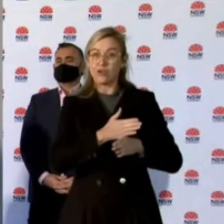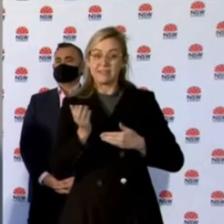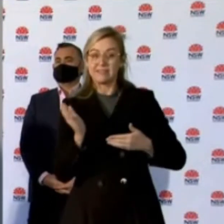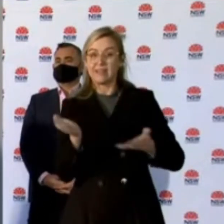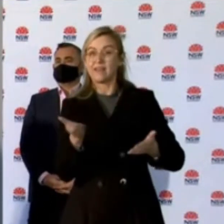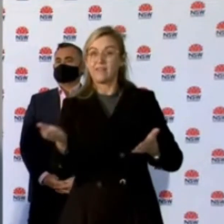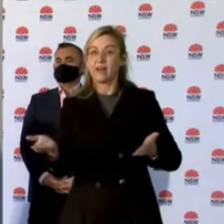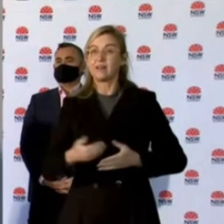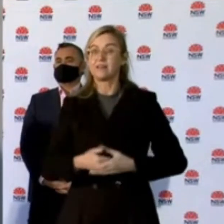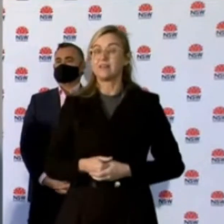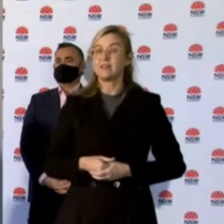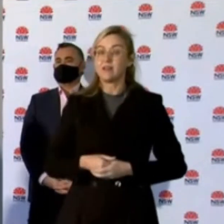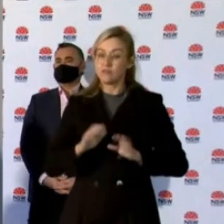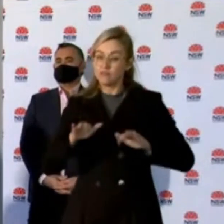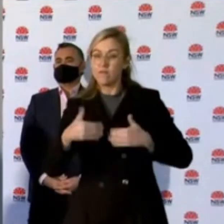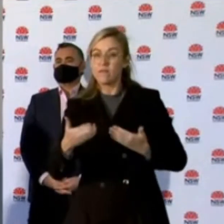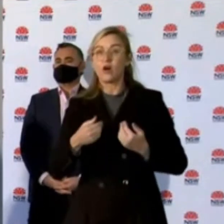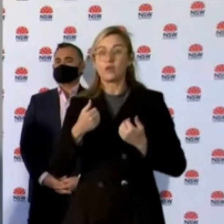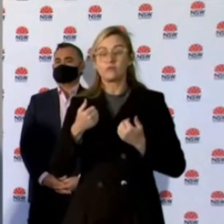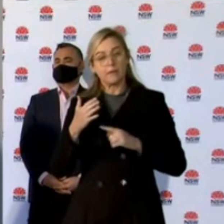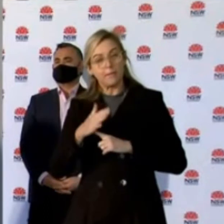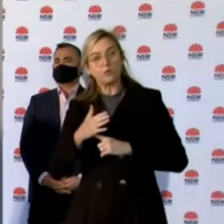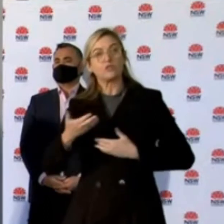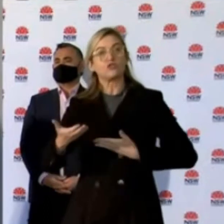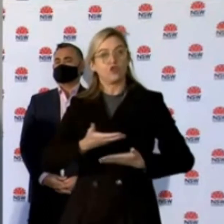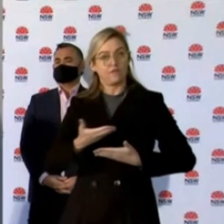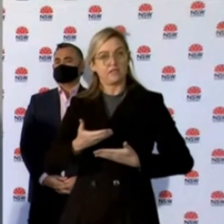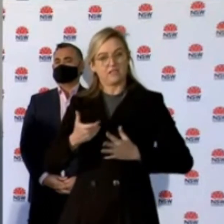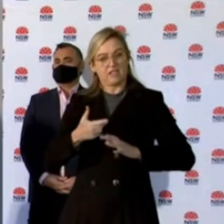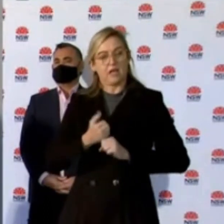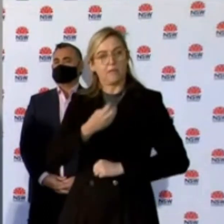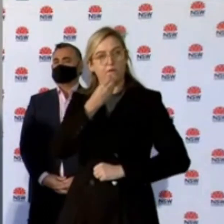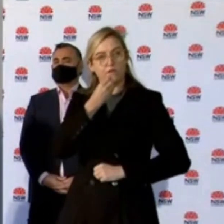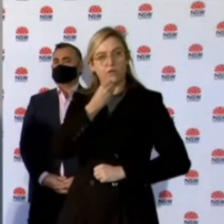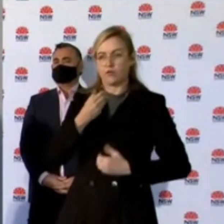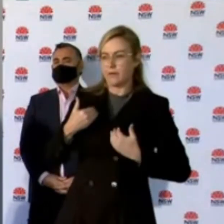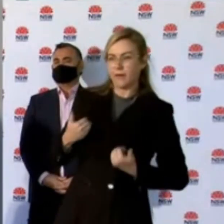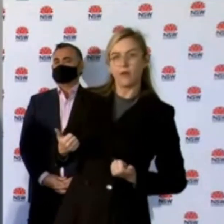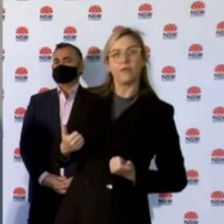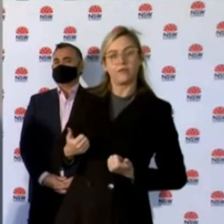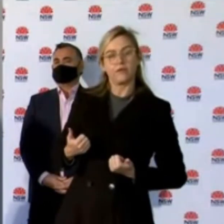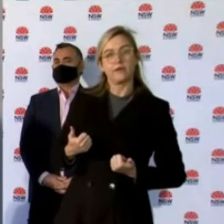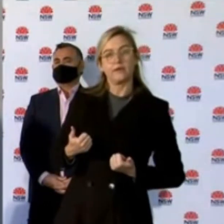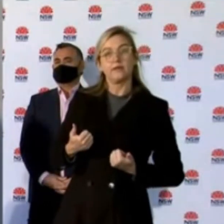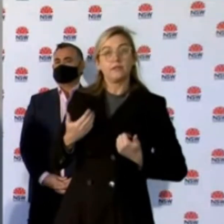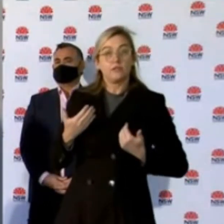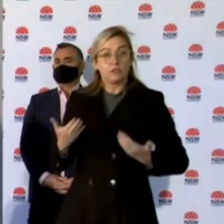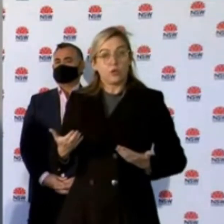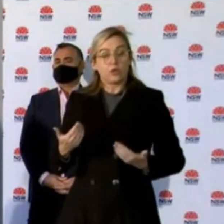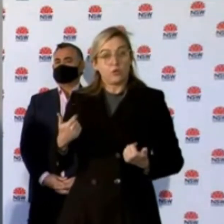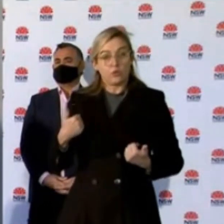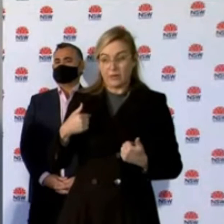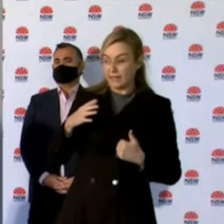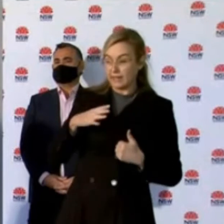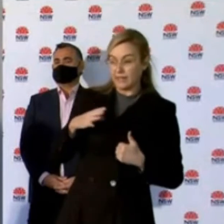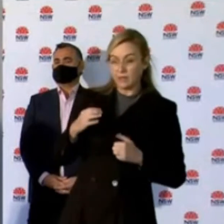sure that they're providing essential food and services that all of us need. And that's what it takes to be a responsible government